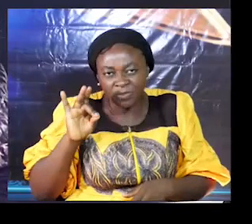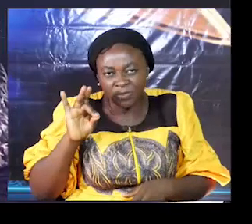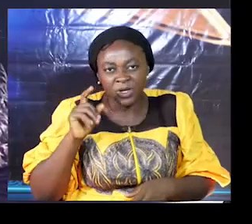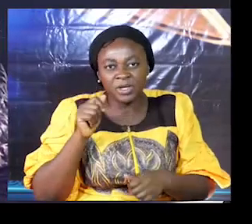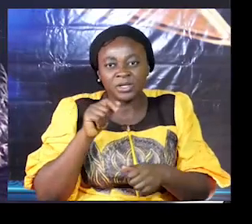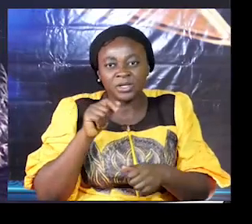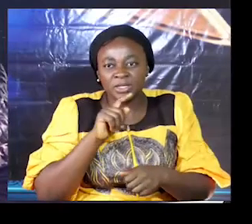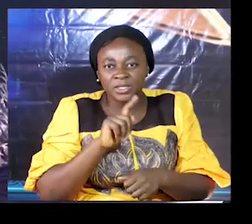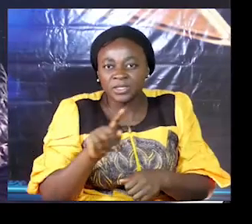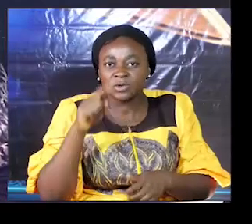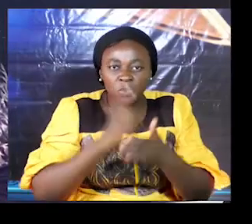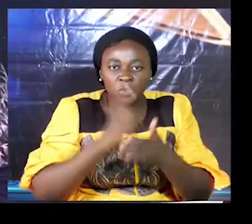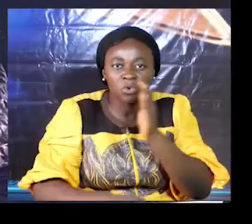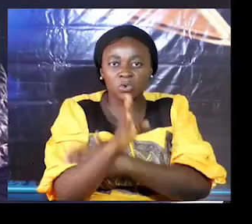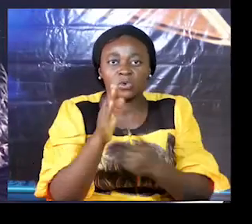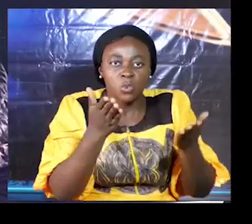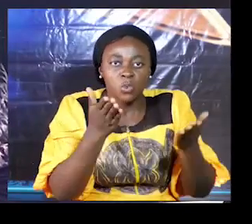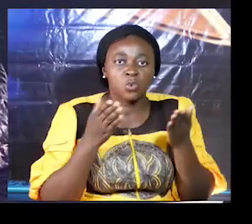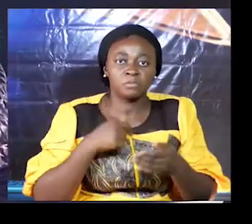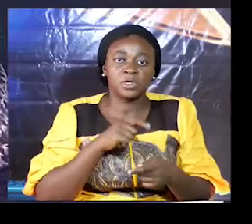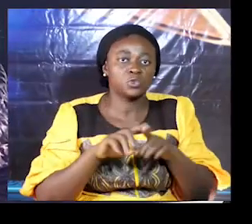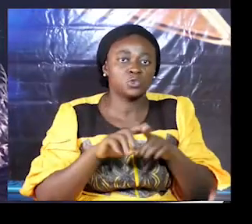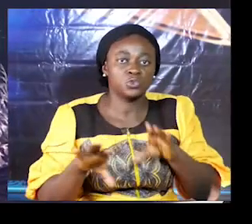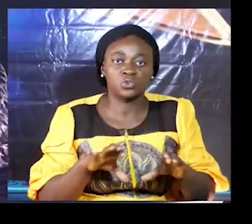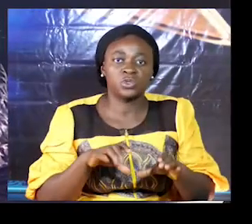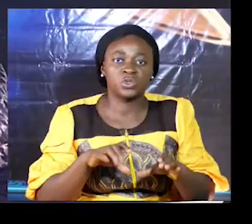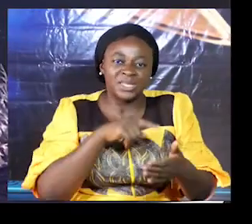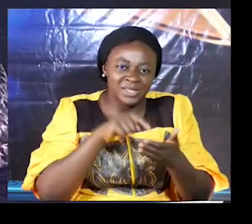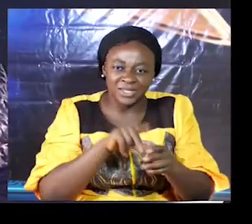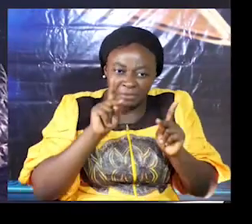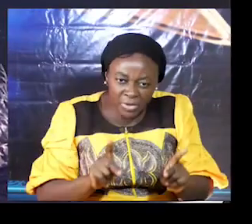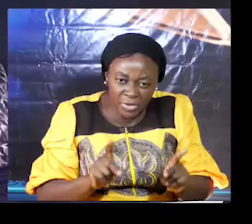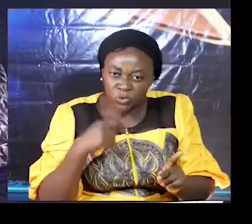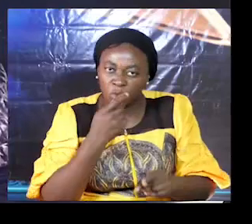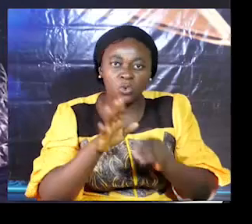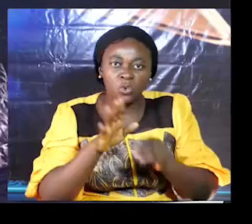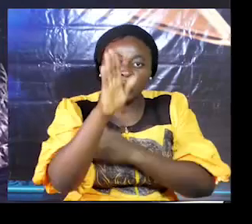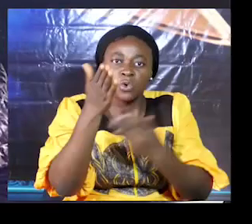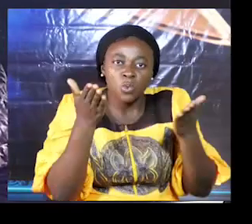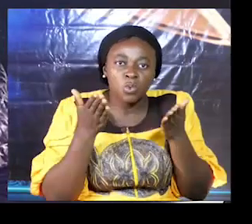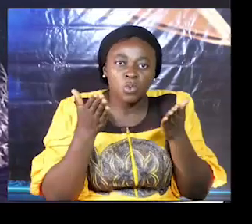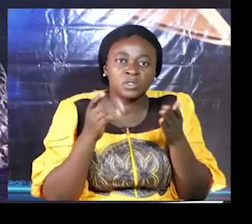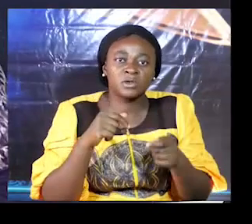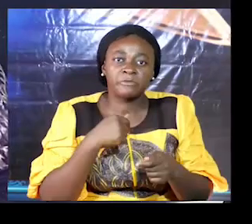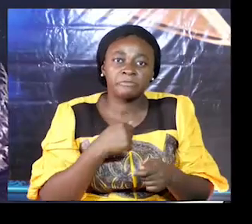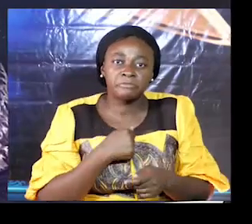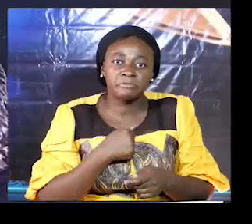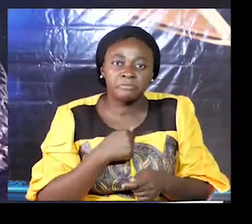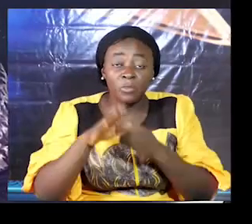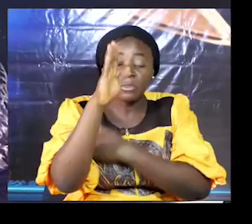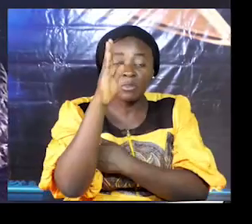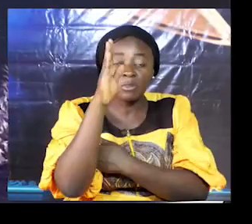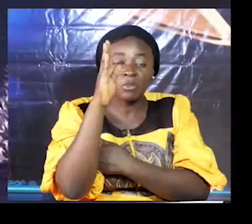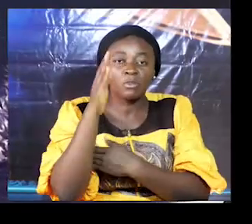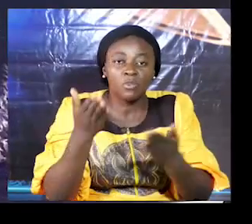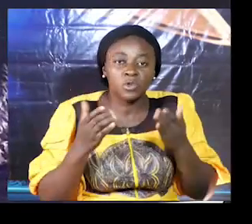the person He will have me to marry, so that I will enter into the fullness of God's purpose for my life.